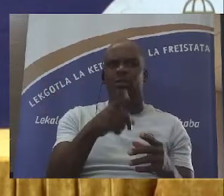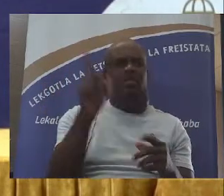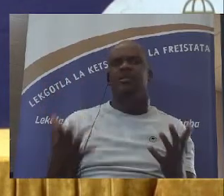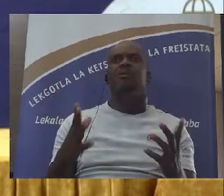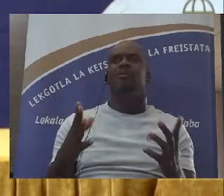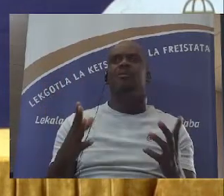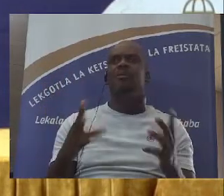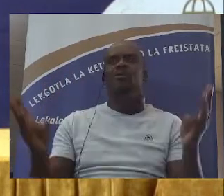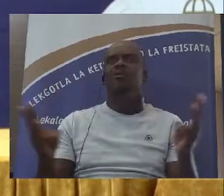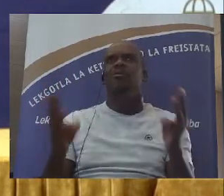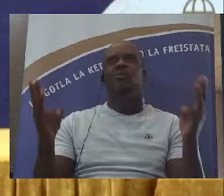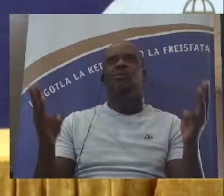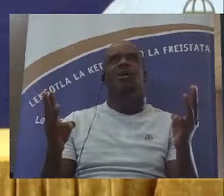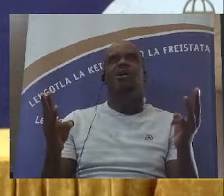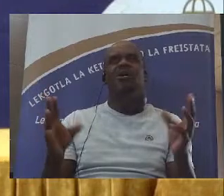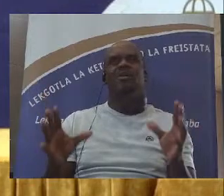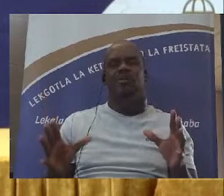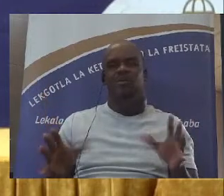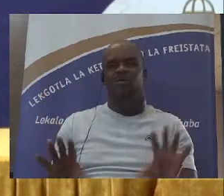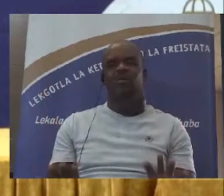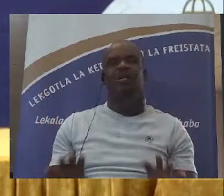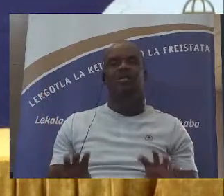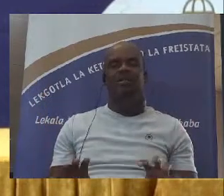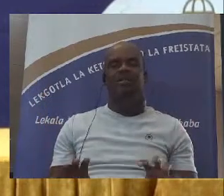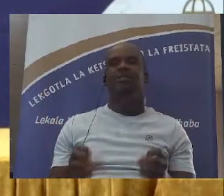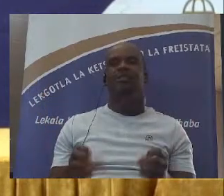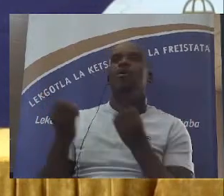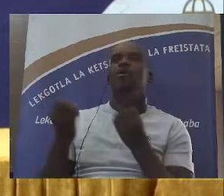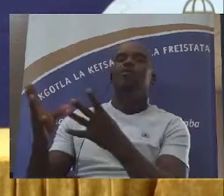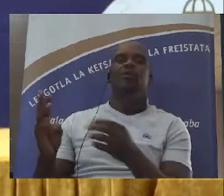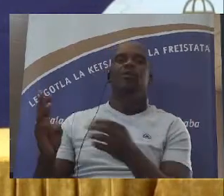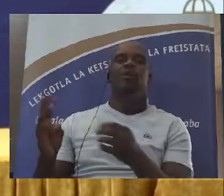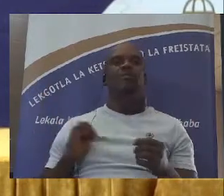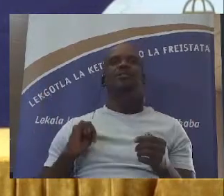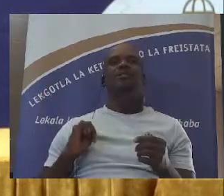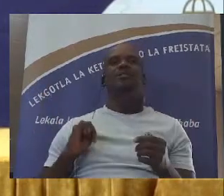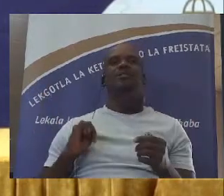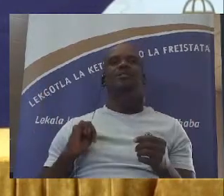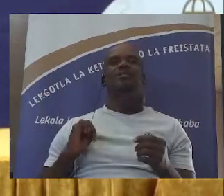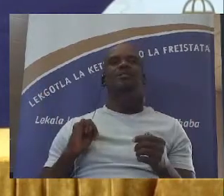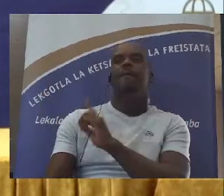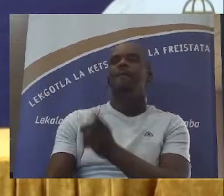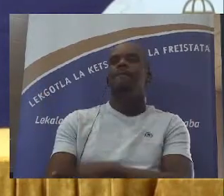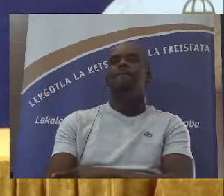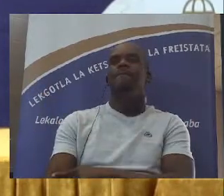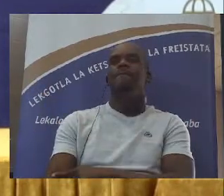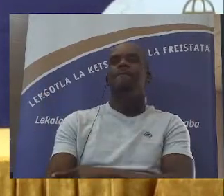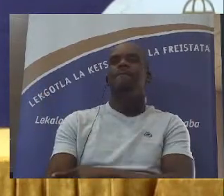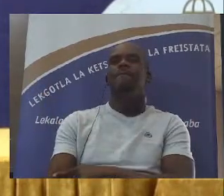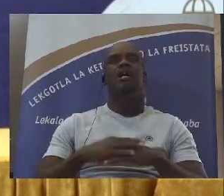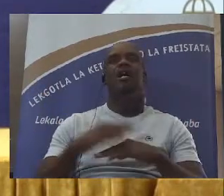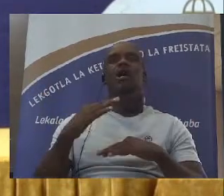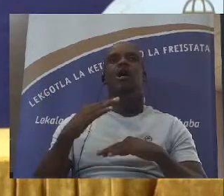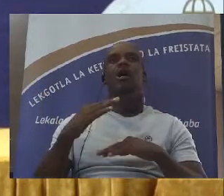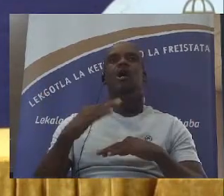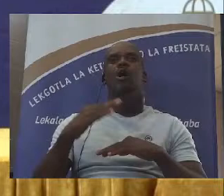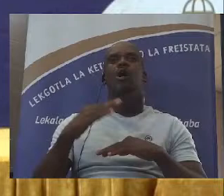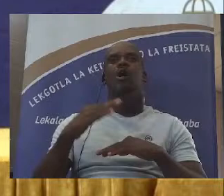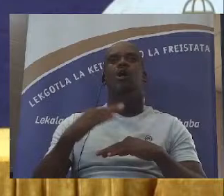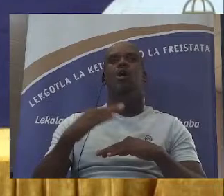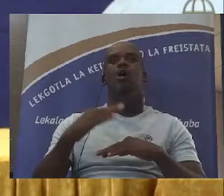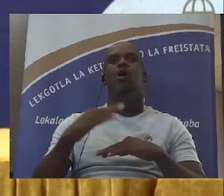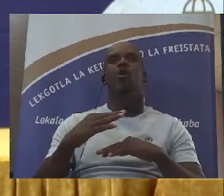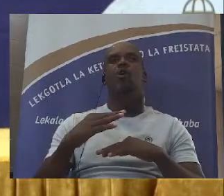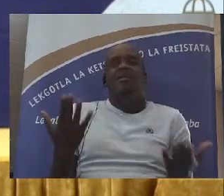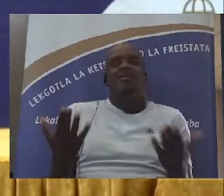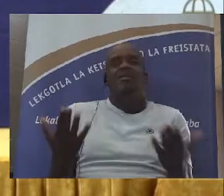powers. And the minister can now, because we can have a new minister after the elections. We never know who's the minister of small